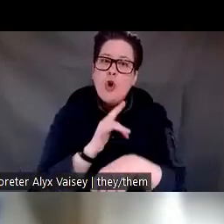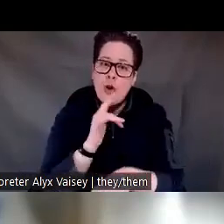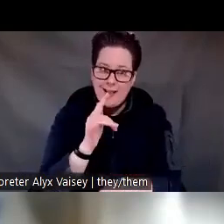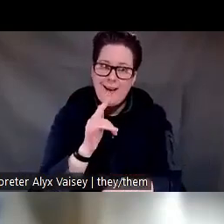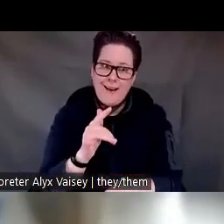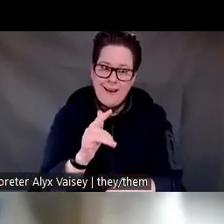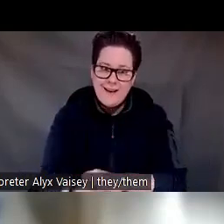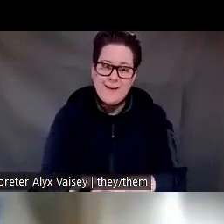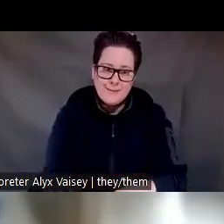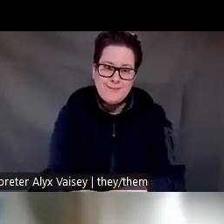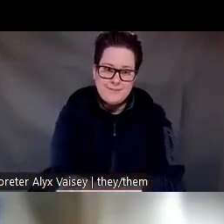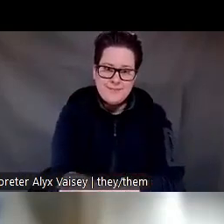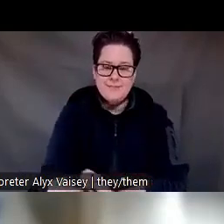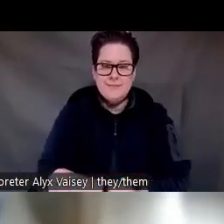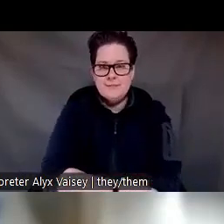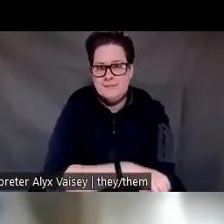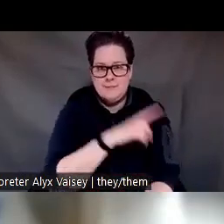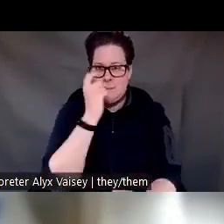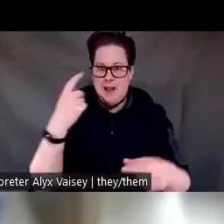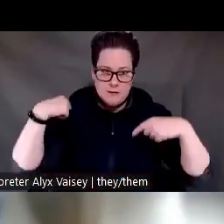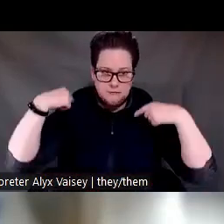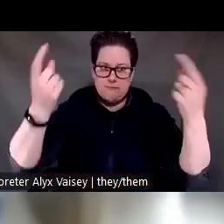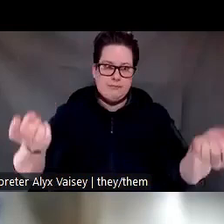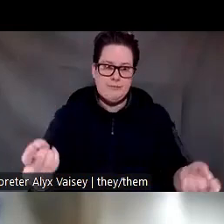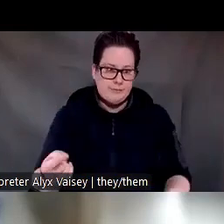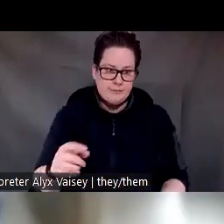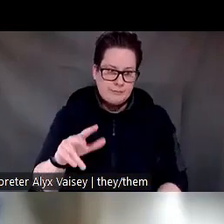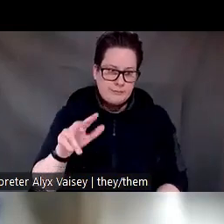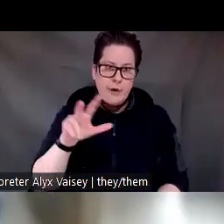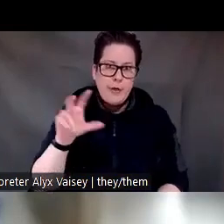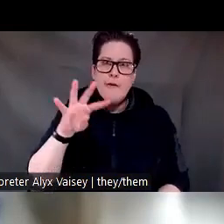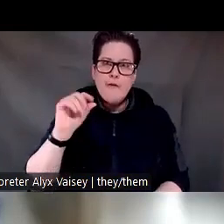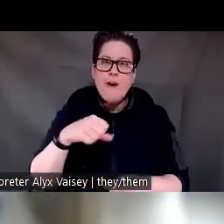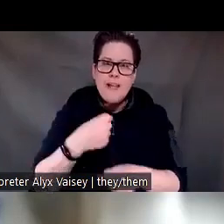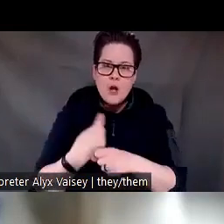place over the past few decades.